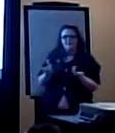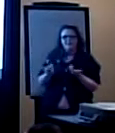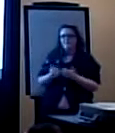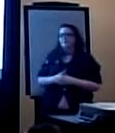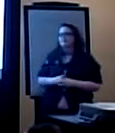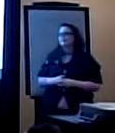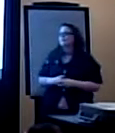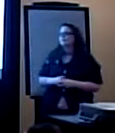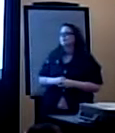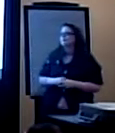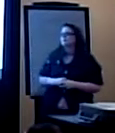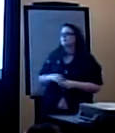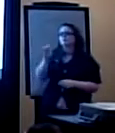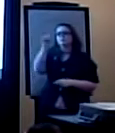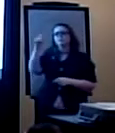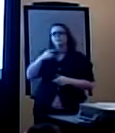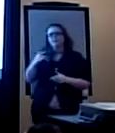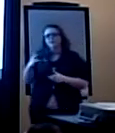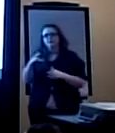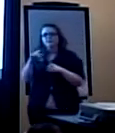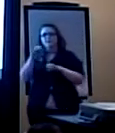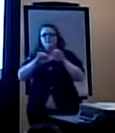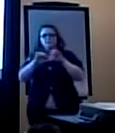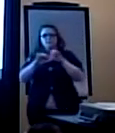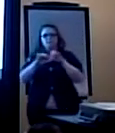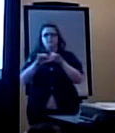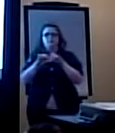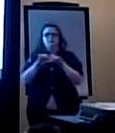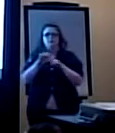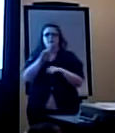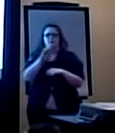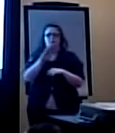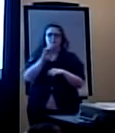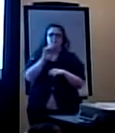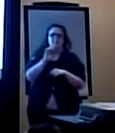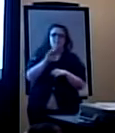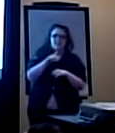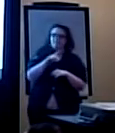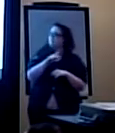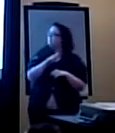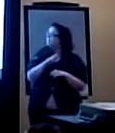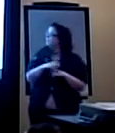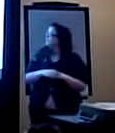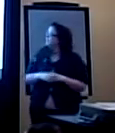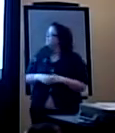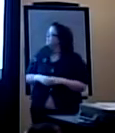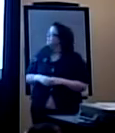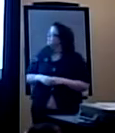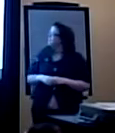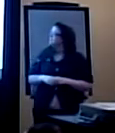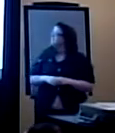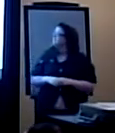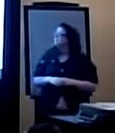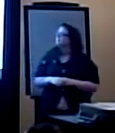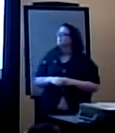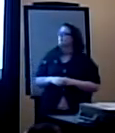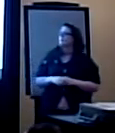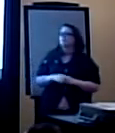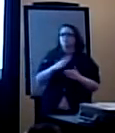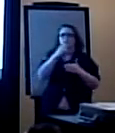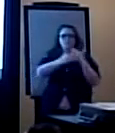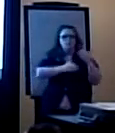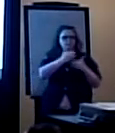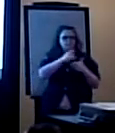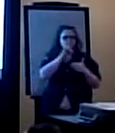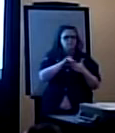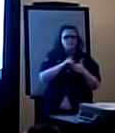tend to use evaluation, the accountability framework, or RBAFs. And they set it up to say, like, what are the inputs? What's the process? How